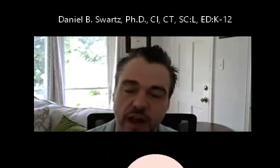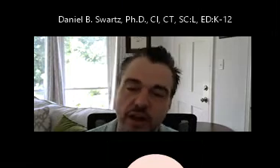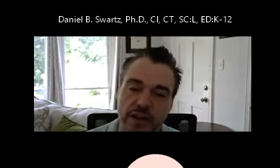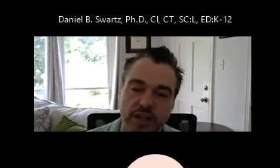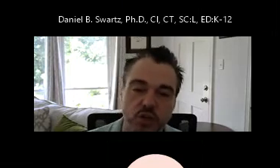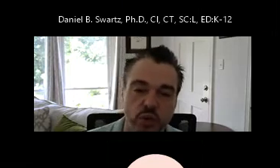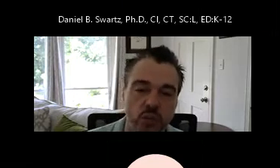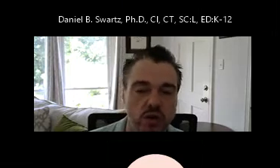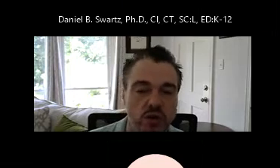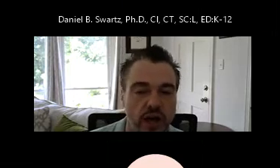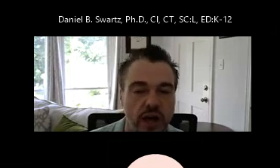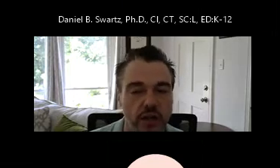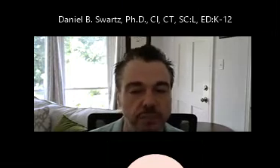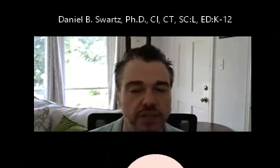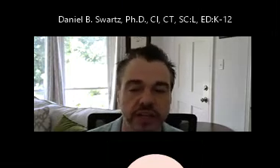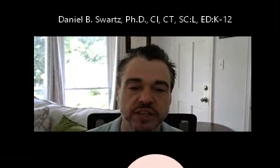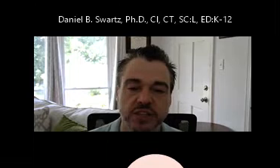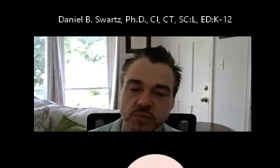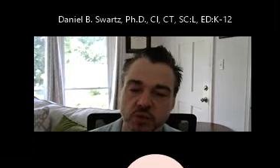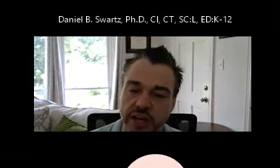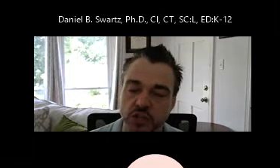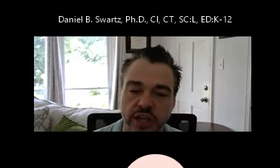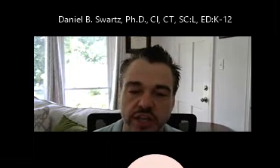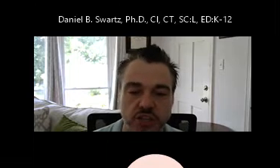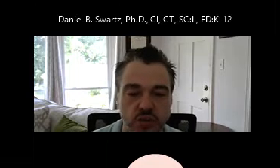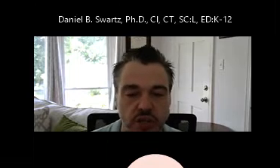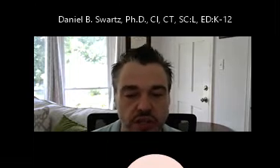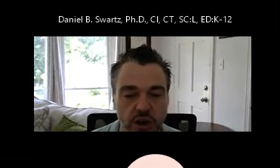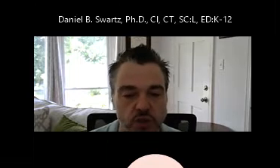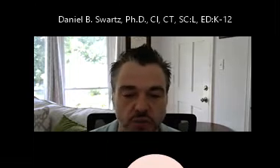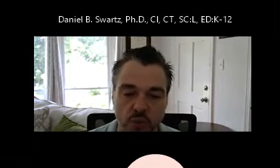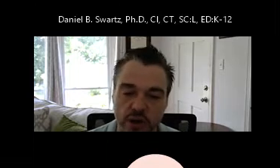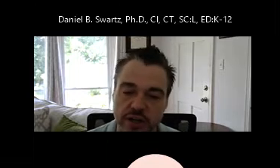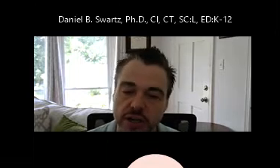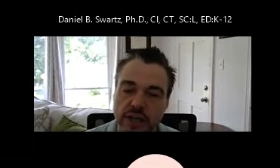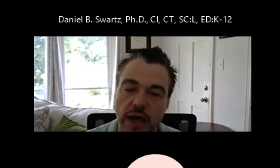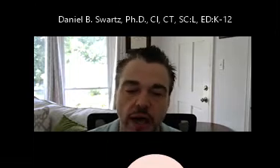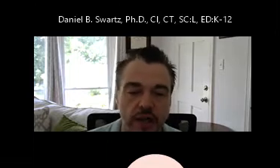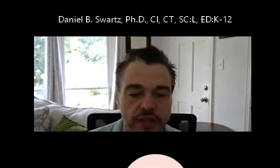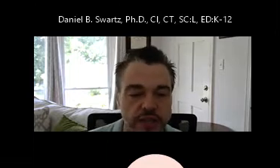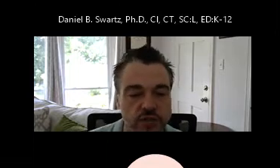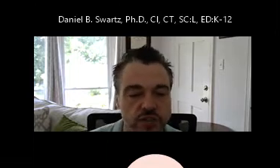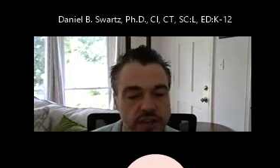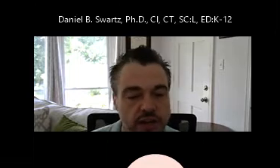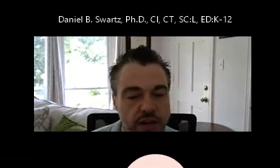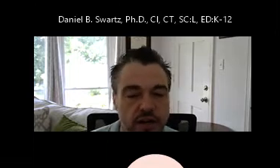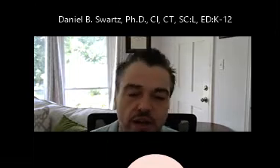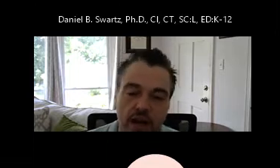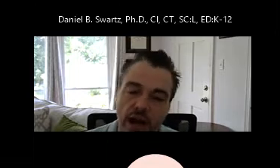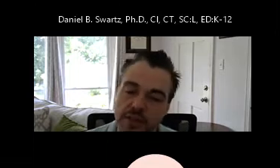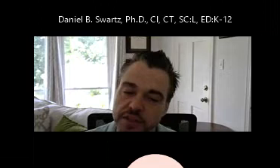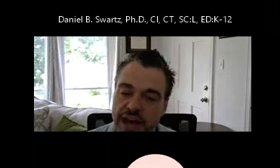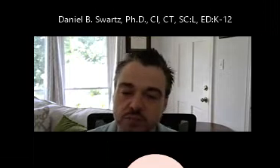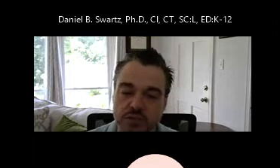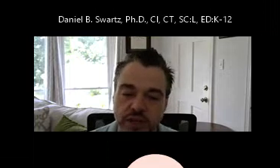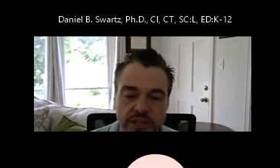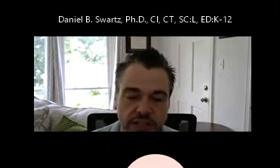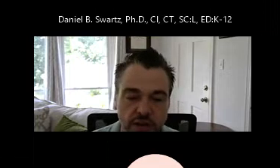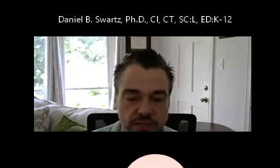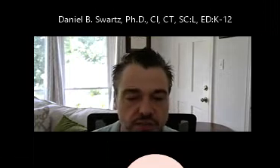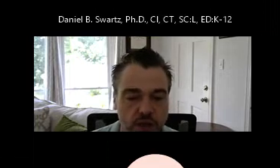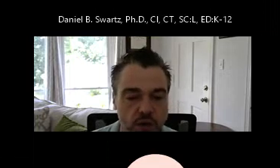study. Next, we will be leading some trainings related to the cost report. Then you see there the